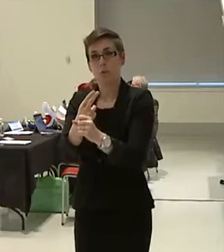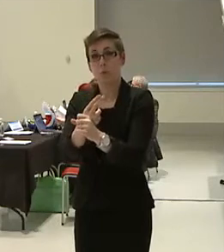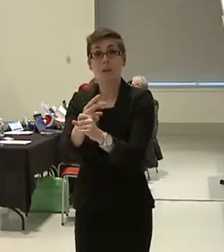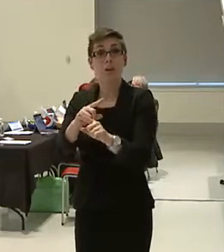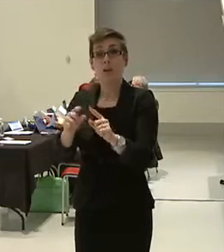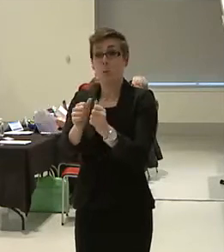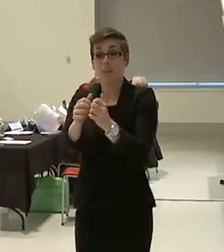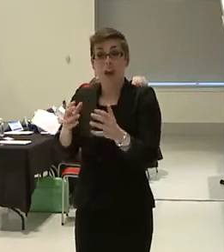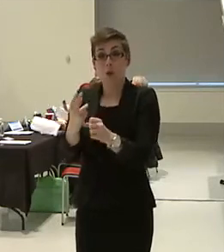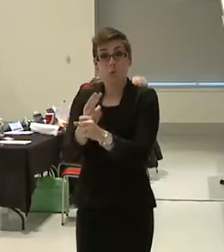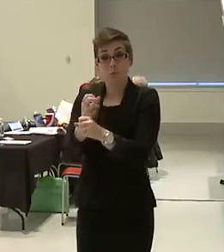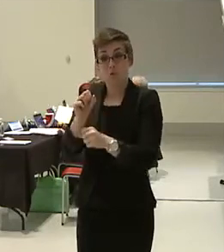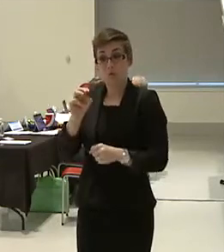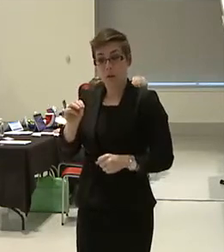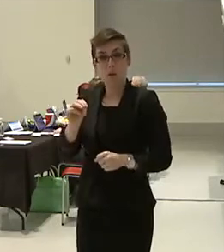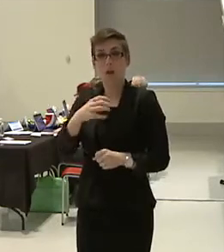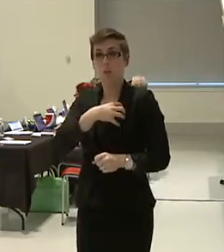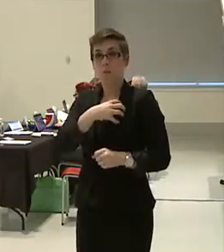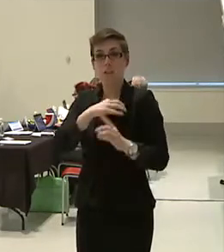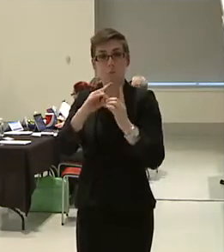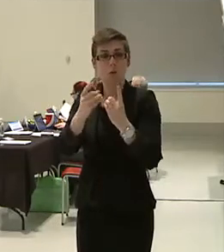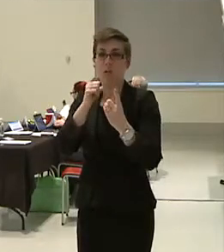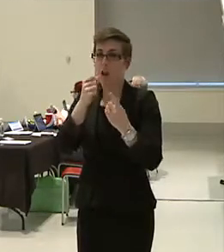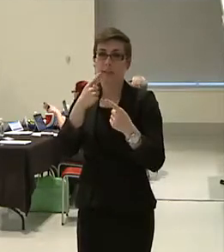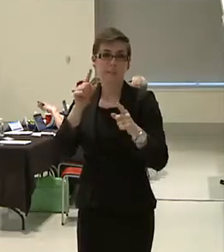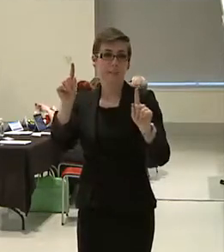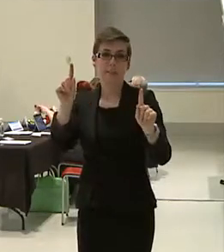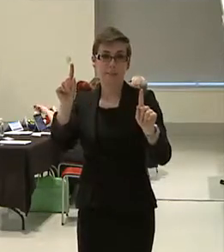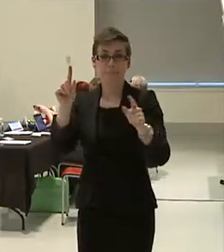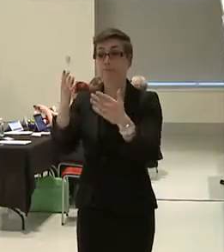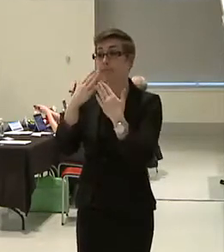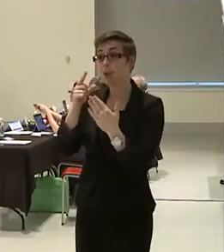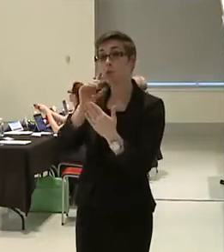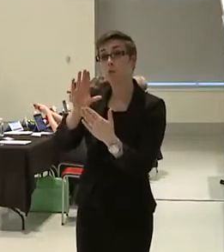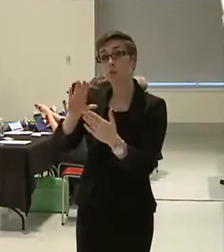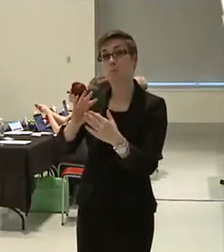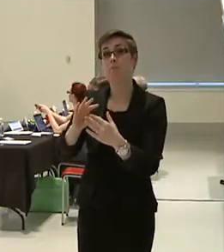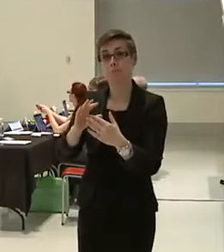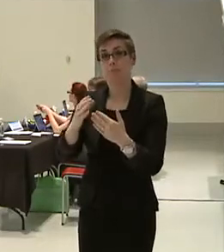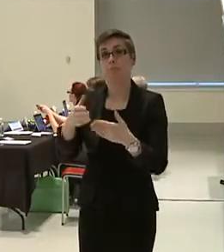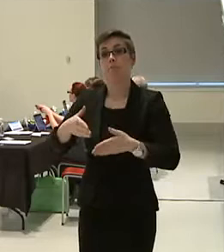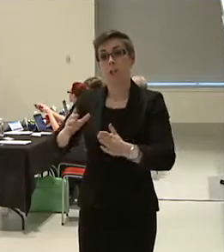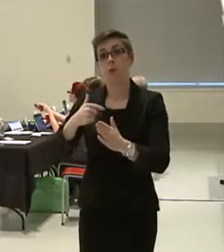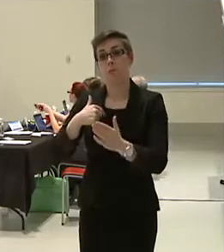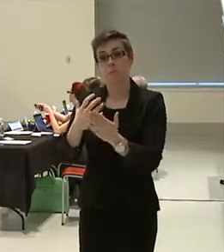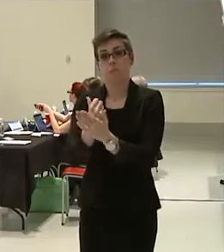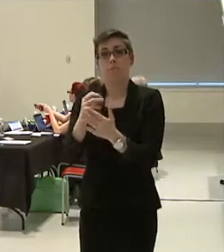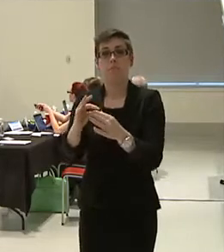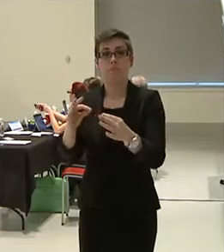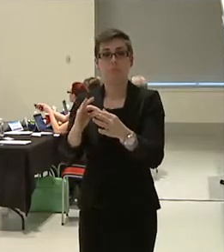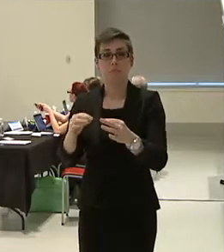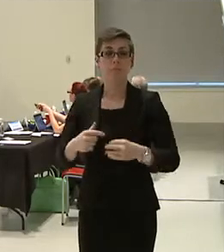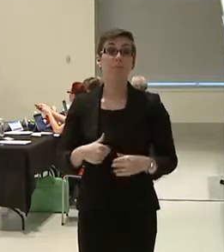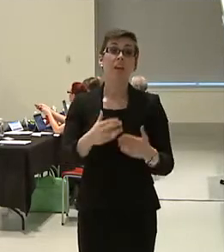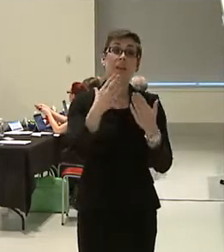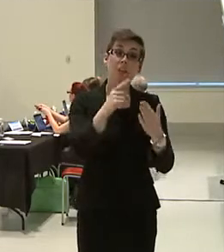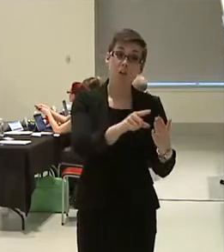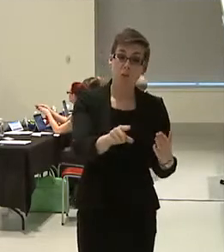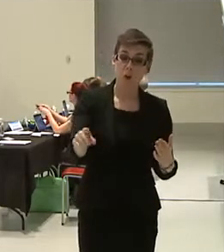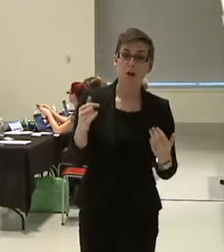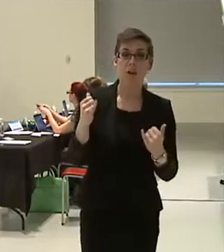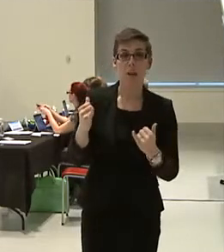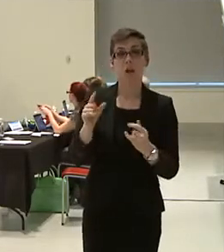succeed. Thank you for this opportunity. And thank you, and thank all of you for your testimony. I'm going to now turn to task force members